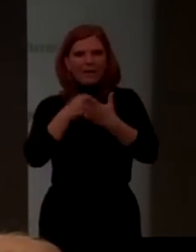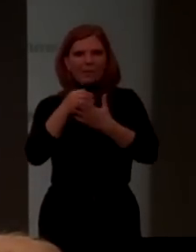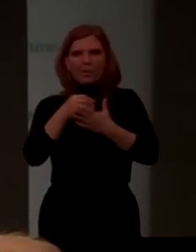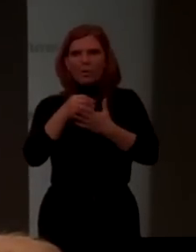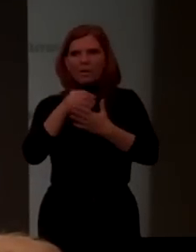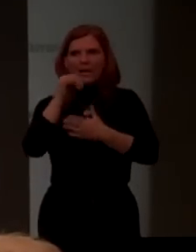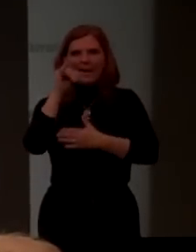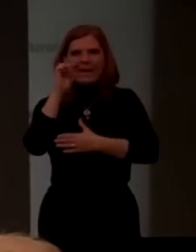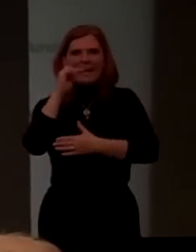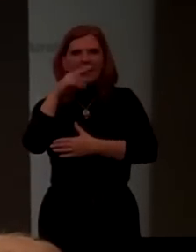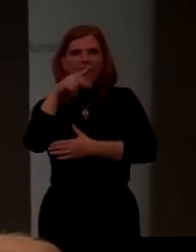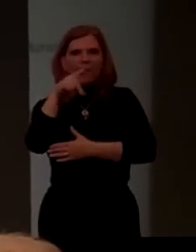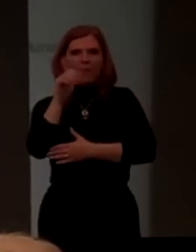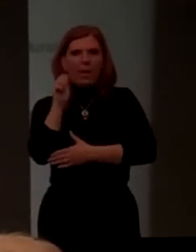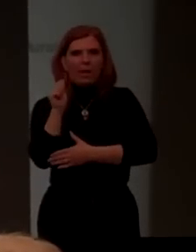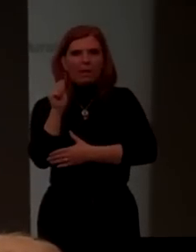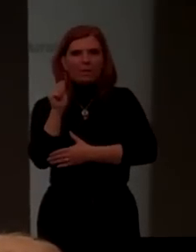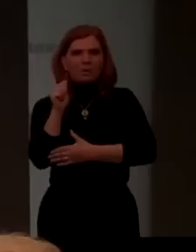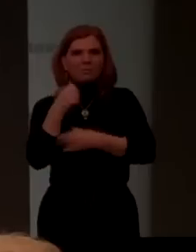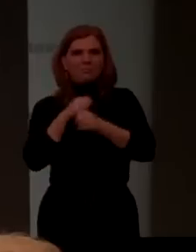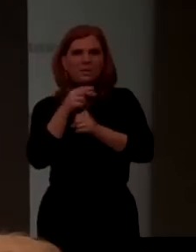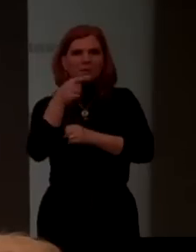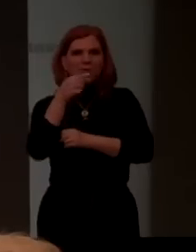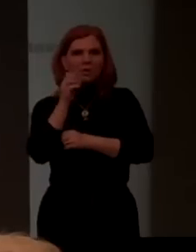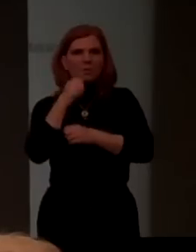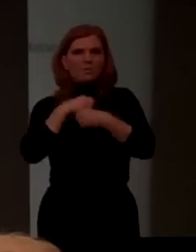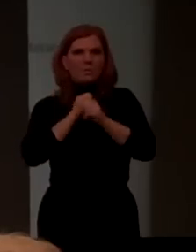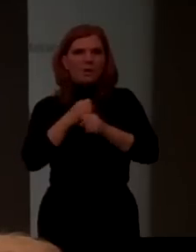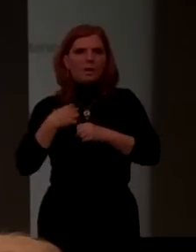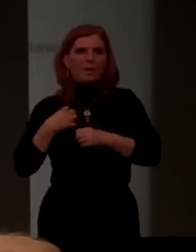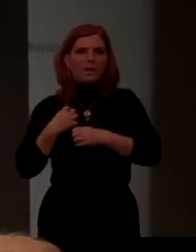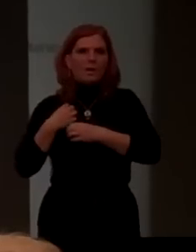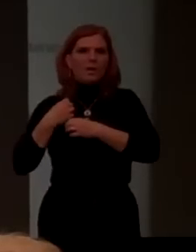Impala made by General Motors that was made in Canada.